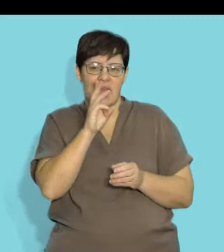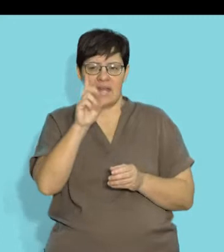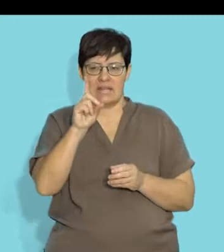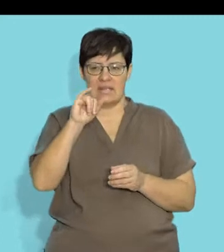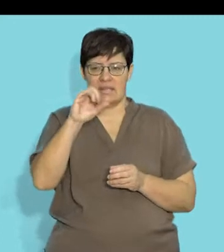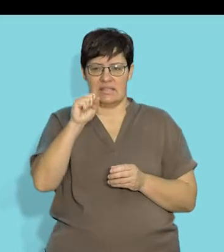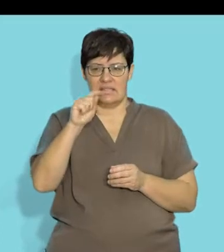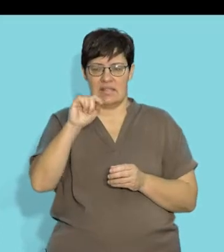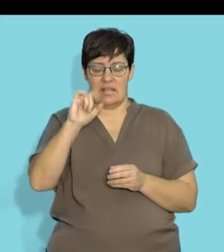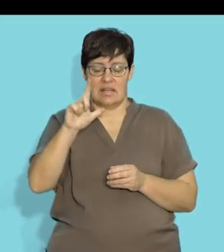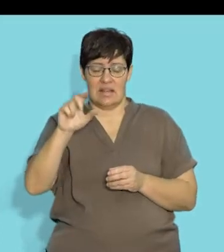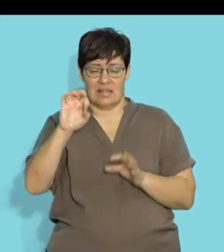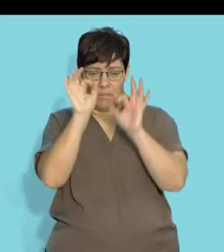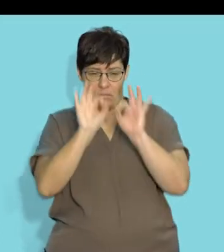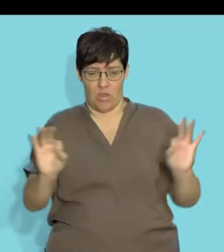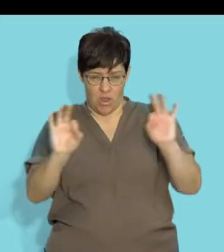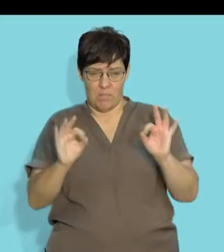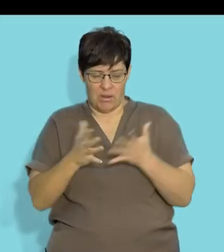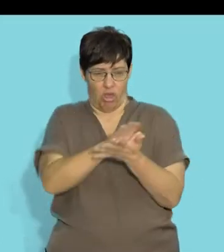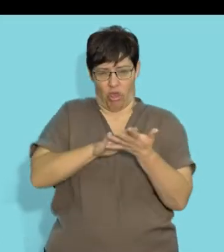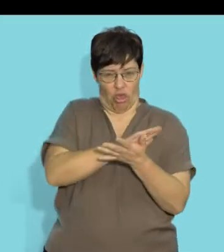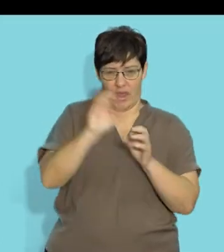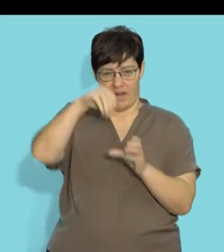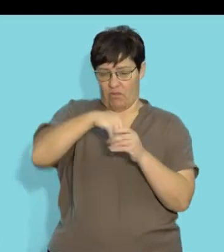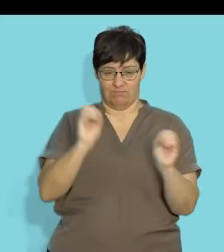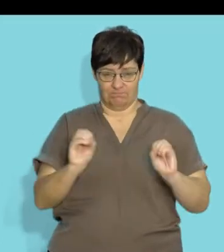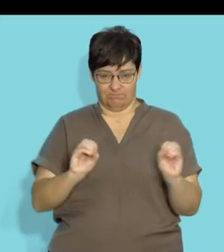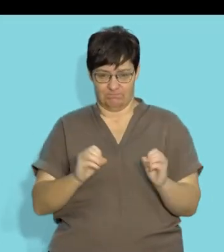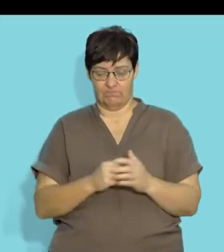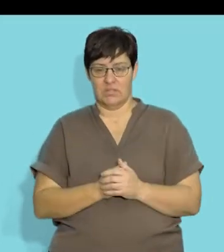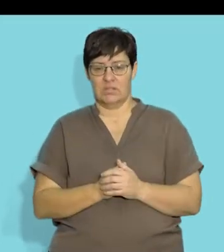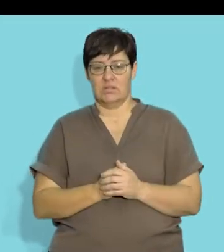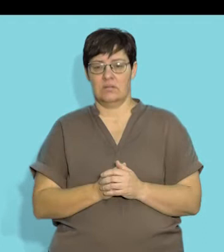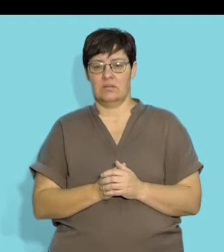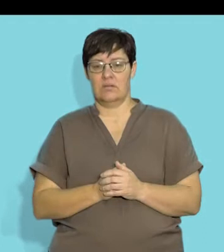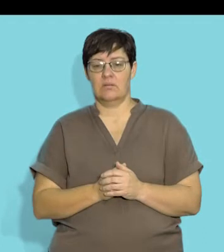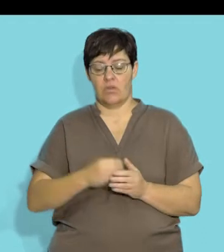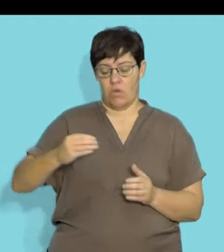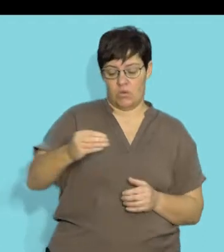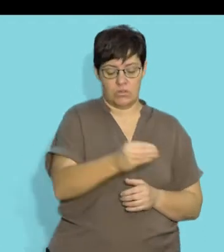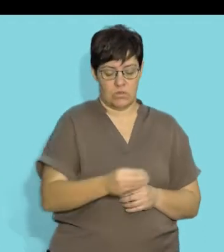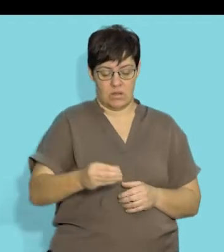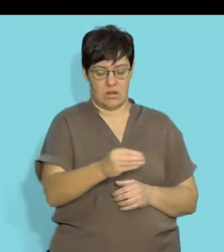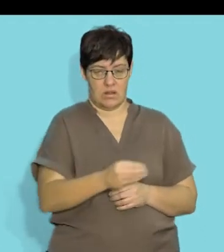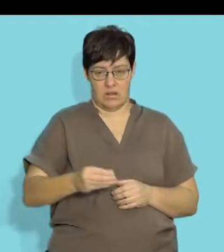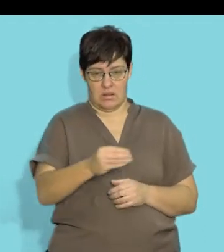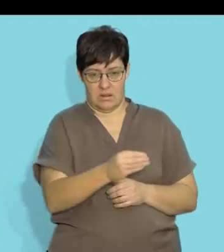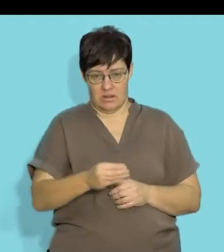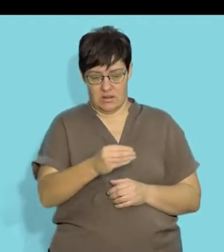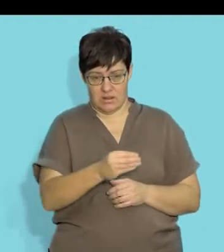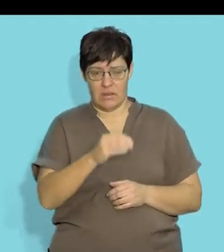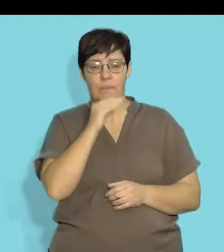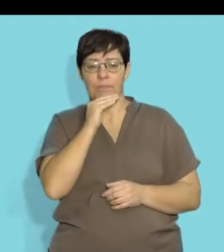pure water, okay? It's not contaminated. And then the swelling part actually says to us that we want